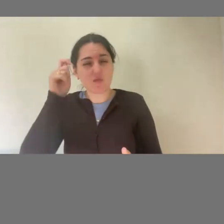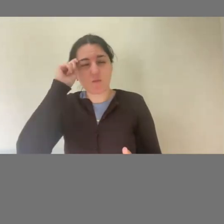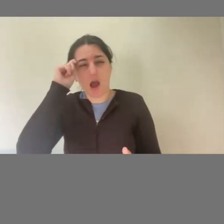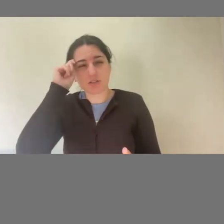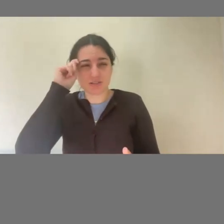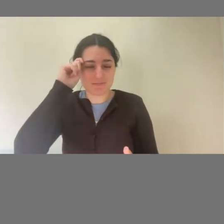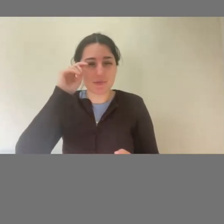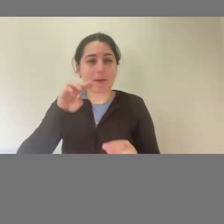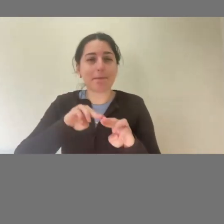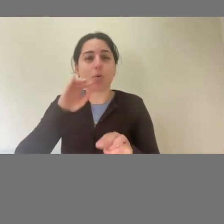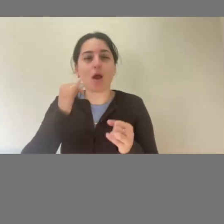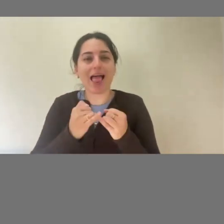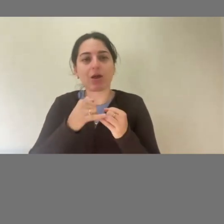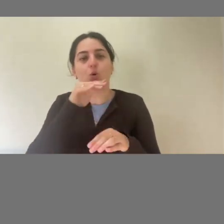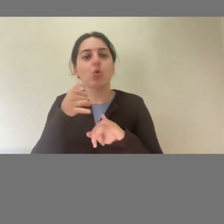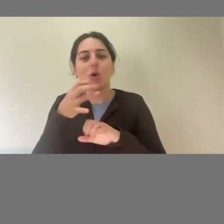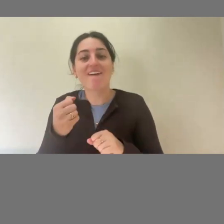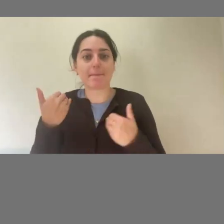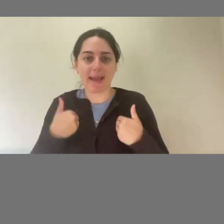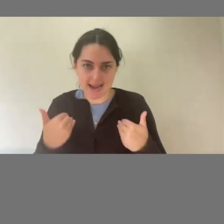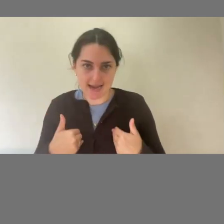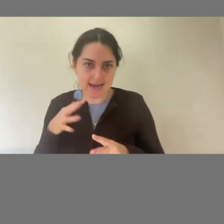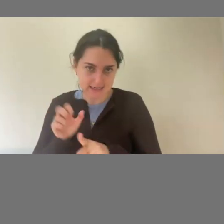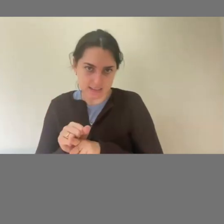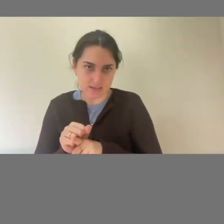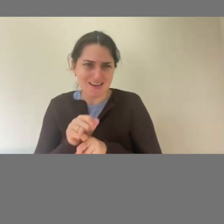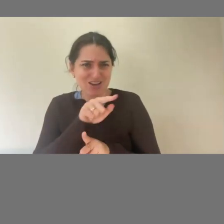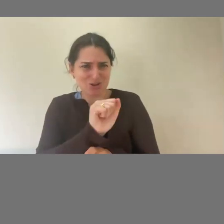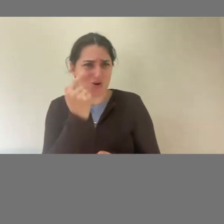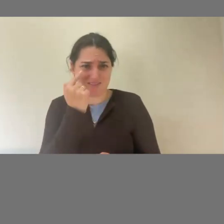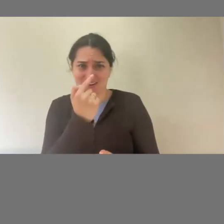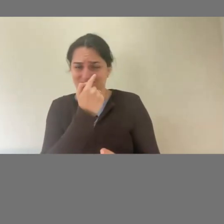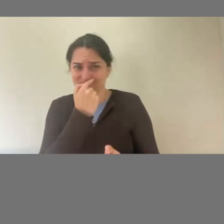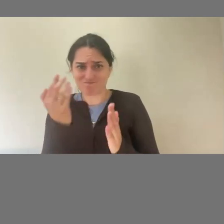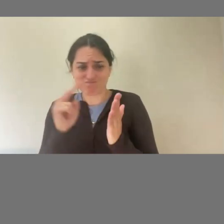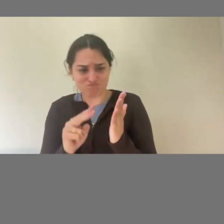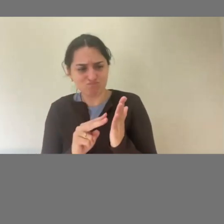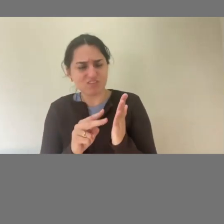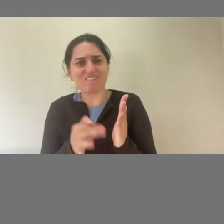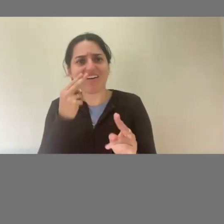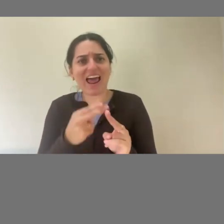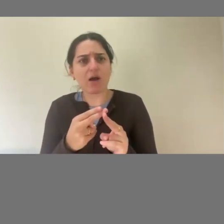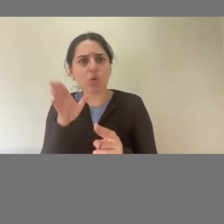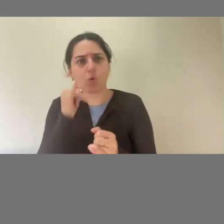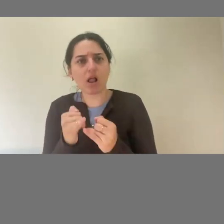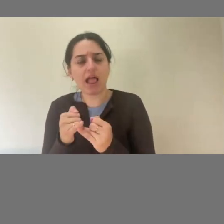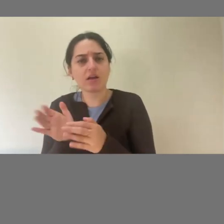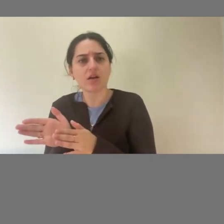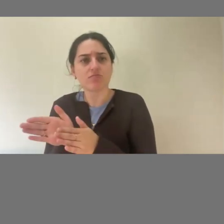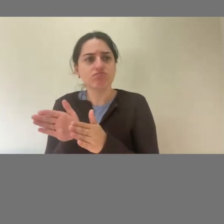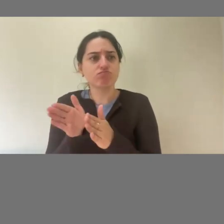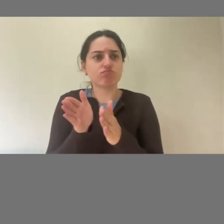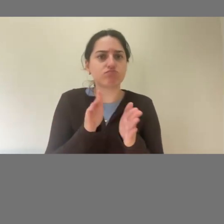more present in males, is there any evidence in the literature that you reviewed that's reflecting a move towards a greater